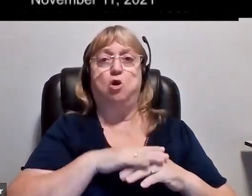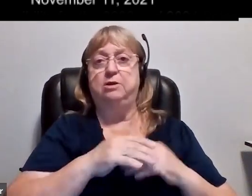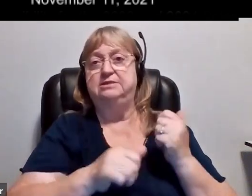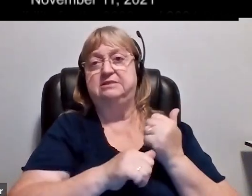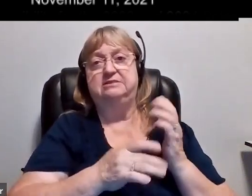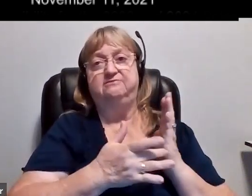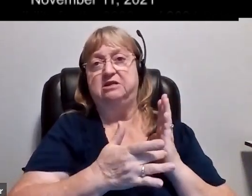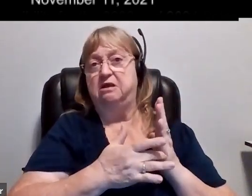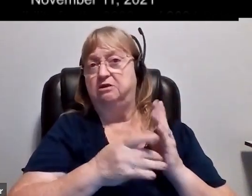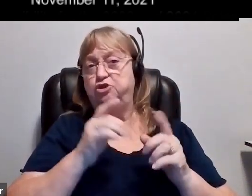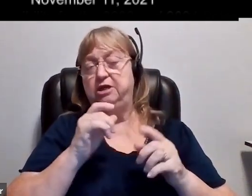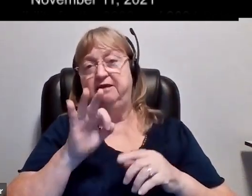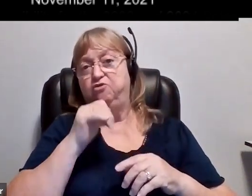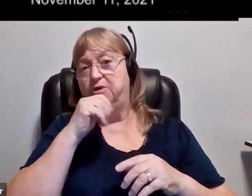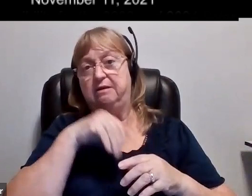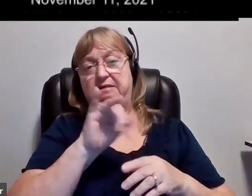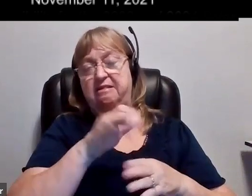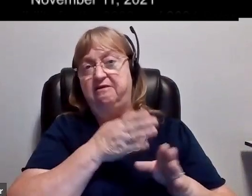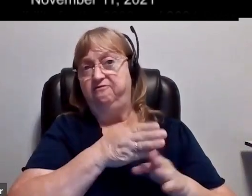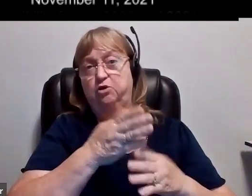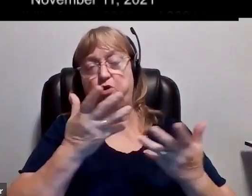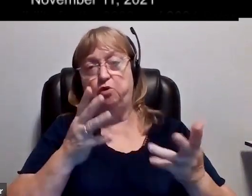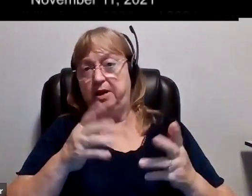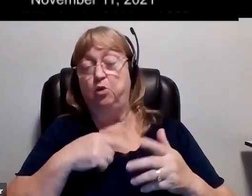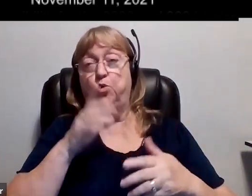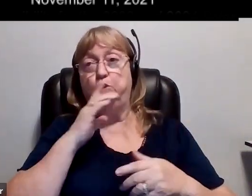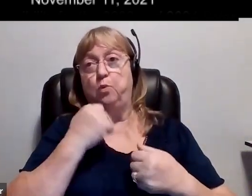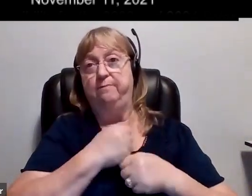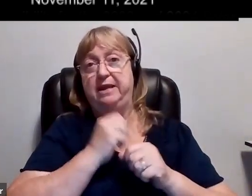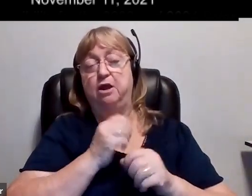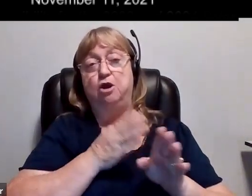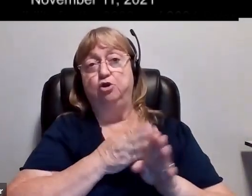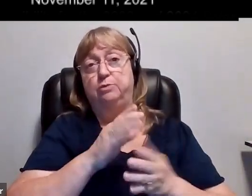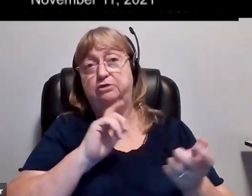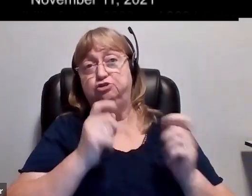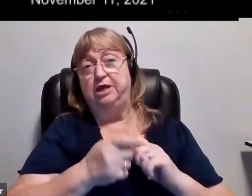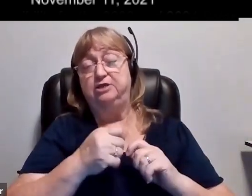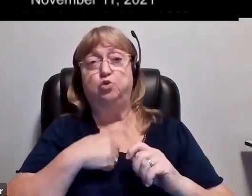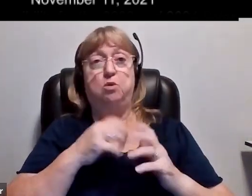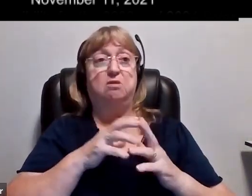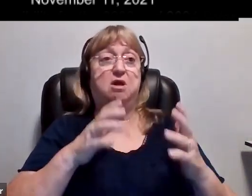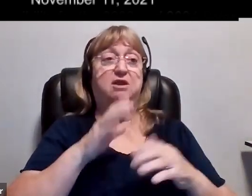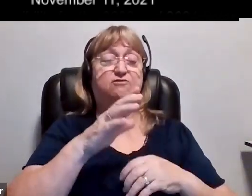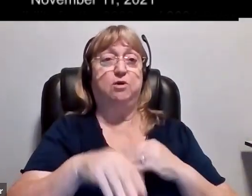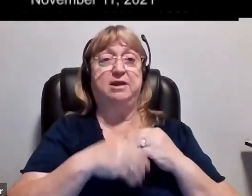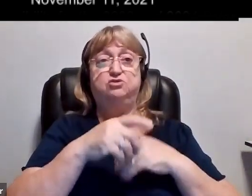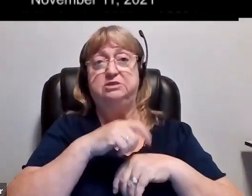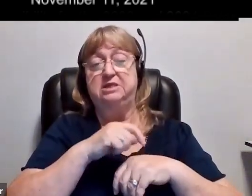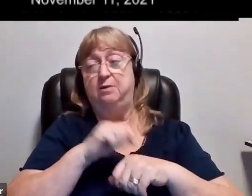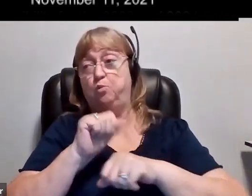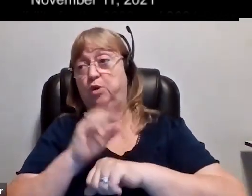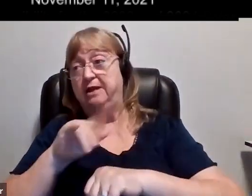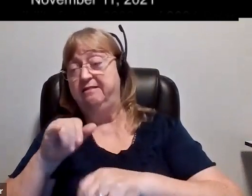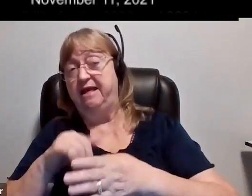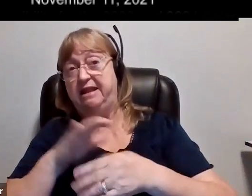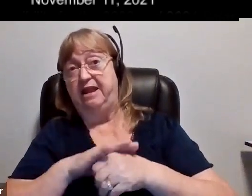technology unless you are in that field already, or you're going to make a career change, or you're going to spend a lot of your extra hours working in this area. It's very exciting, by the